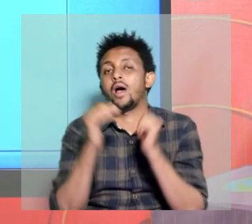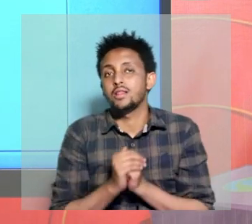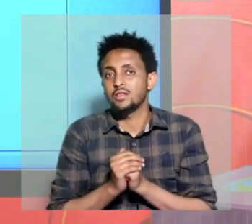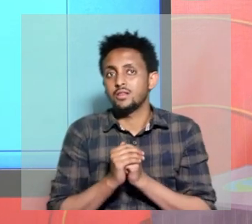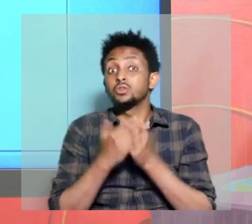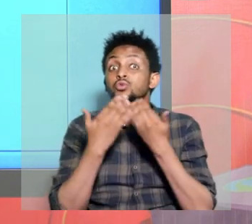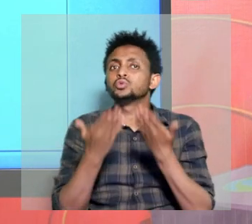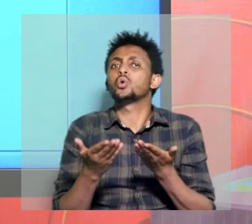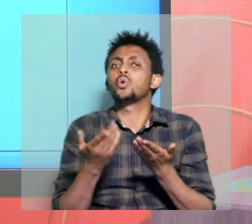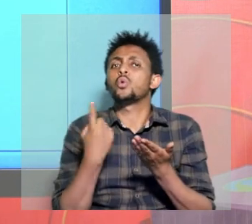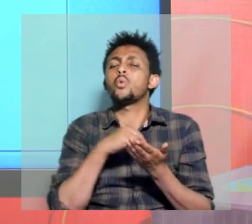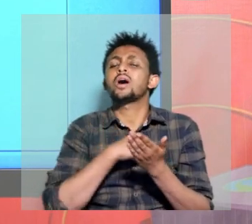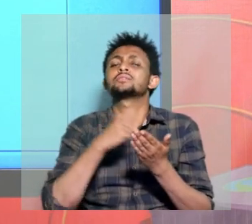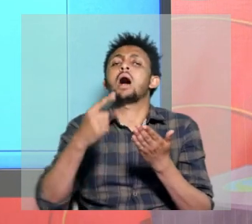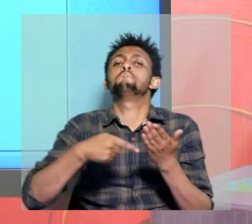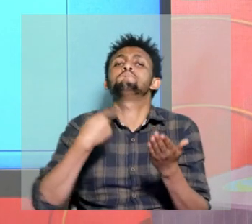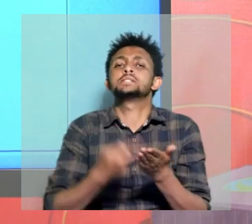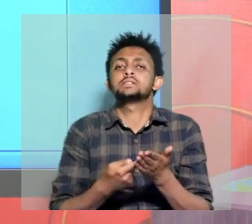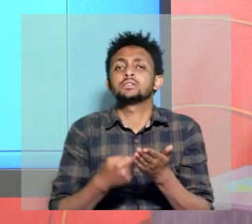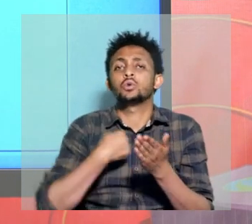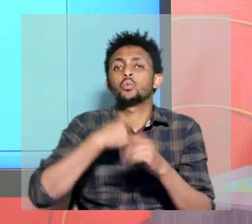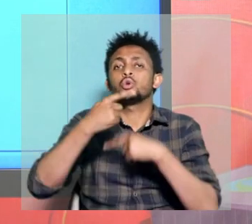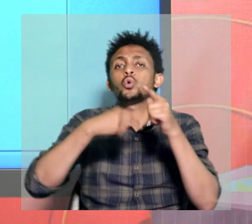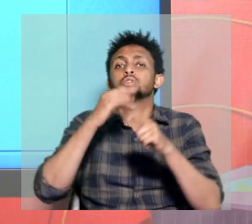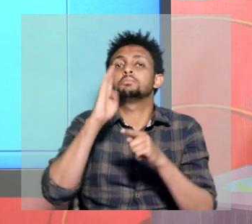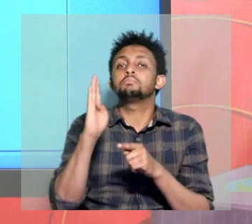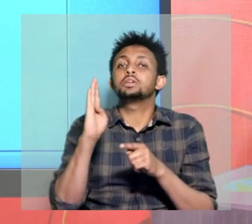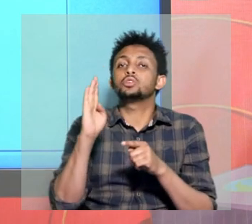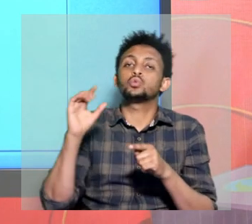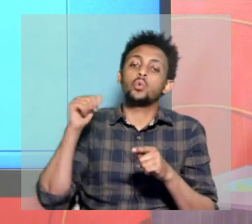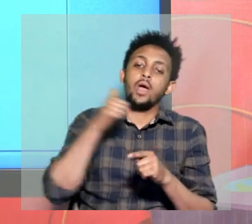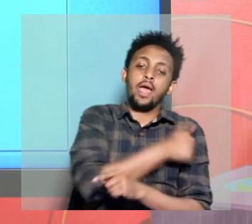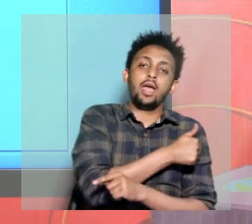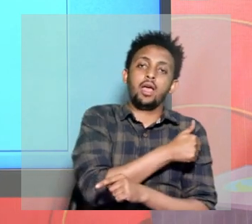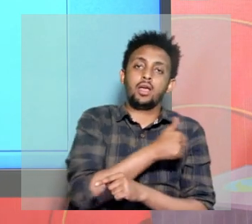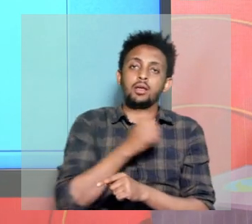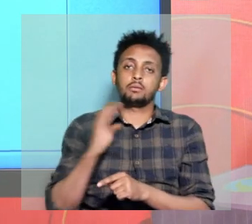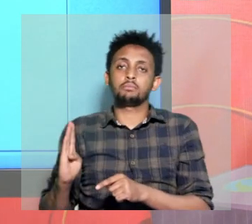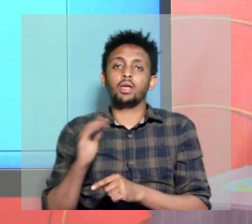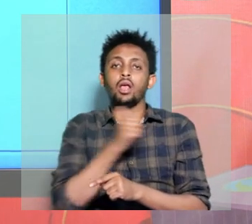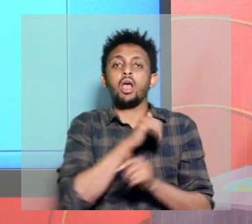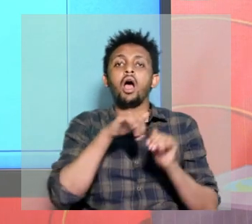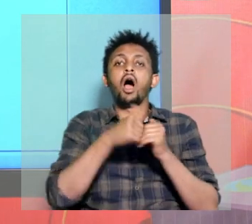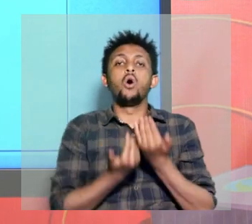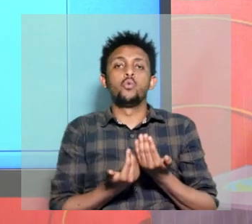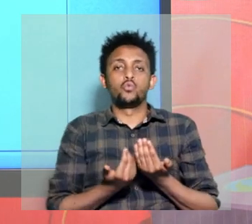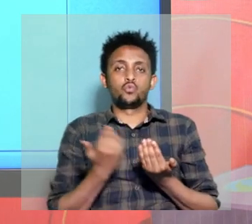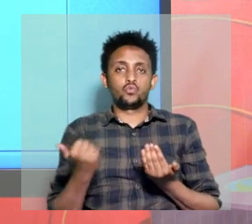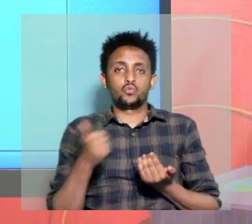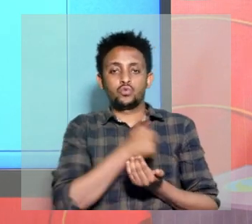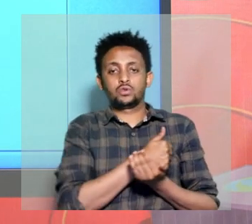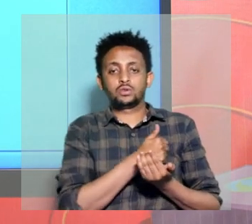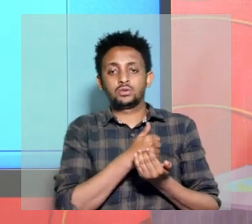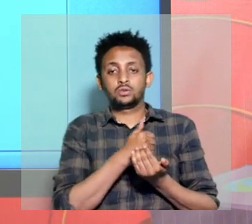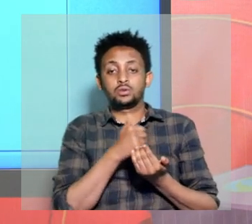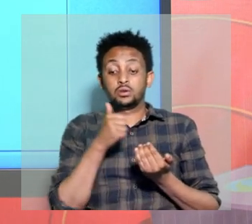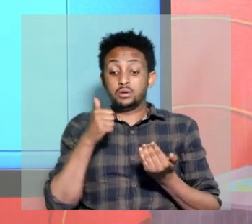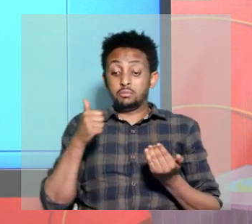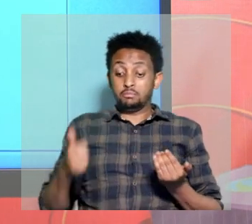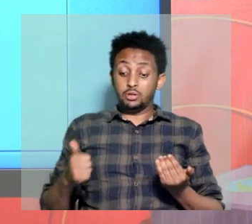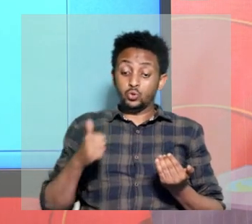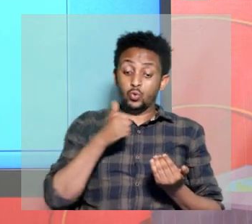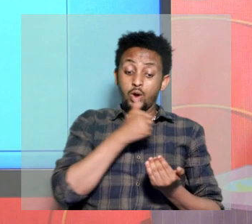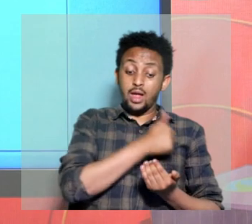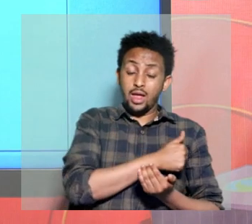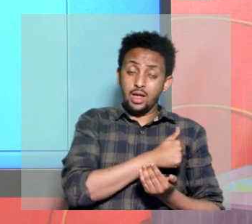So what would happen if you brought B onto A? That's the question. That's what zero's law of thermodynamics states. If you brought